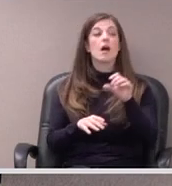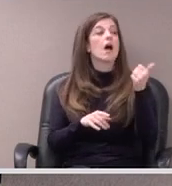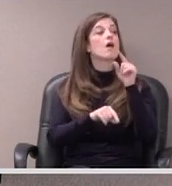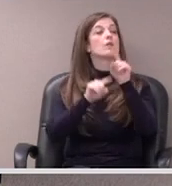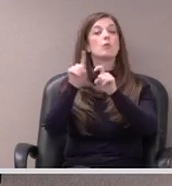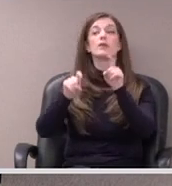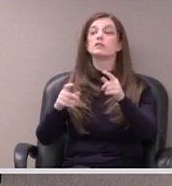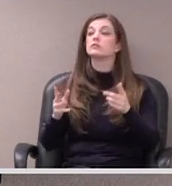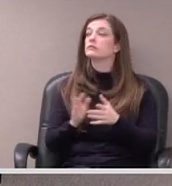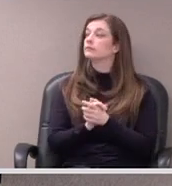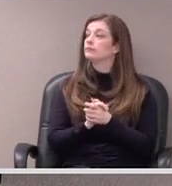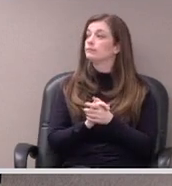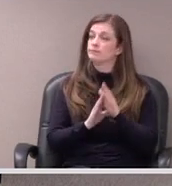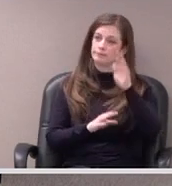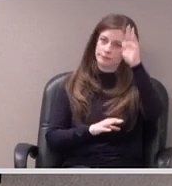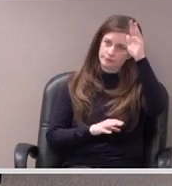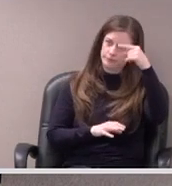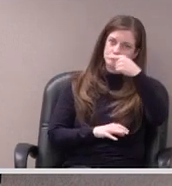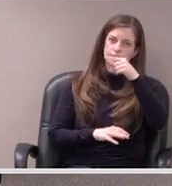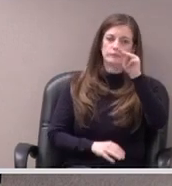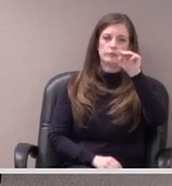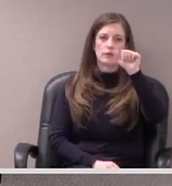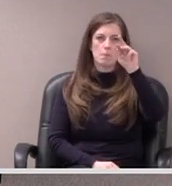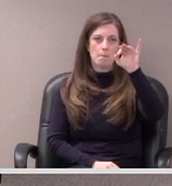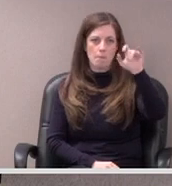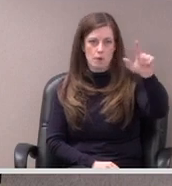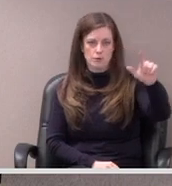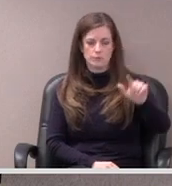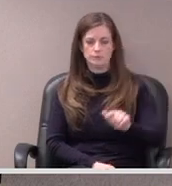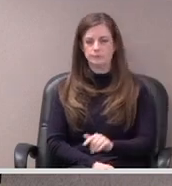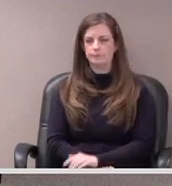questions? Board Member Marshall.